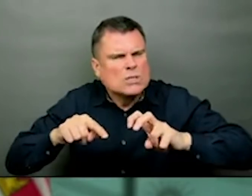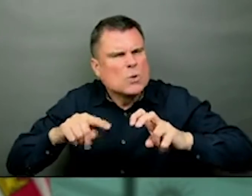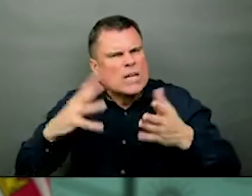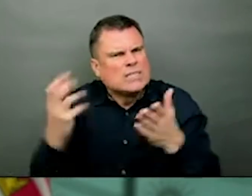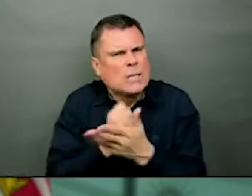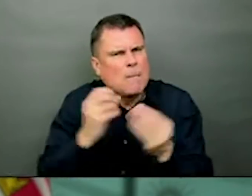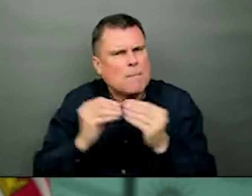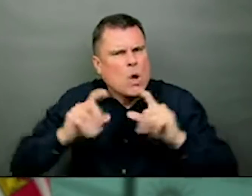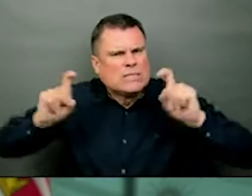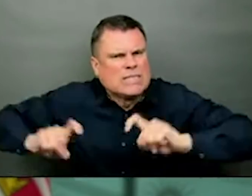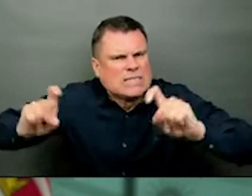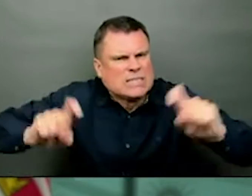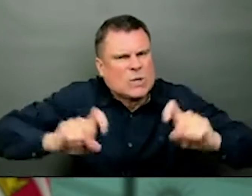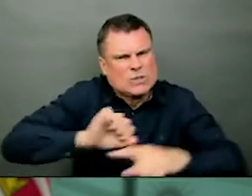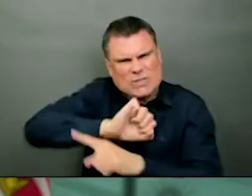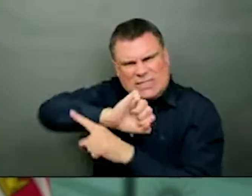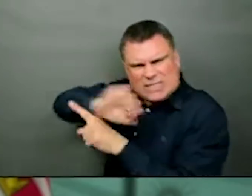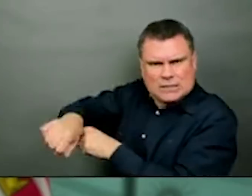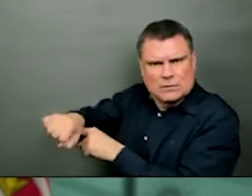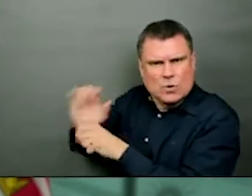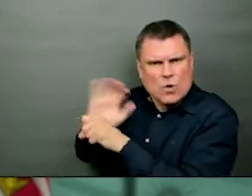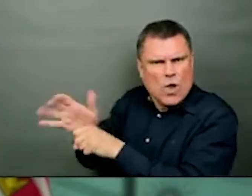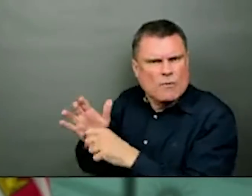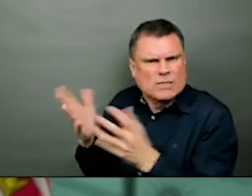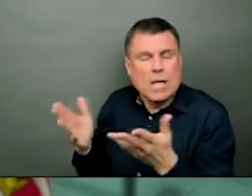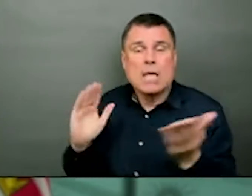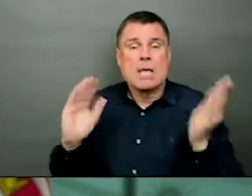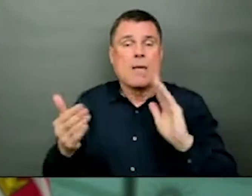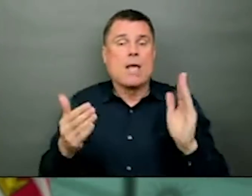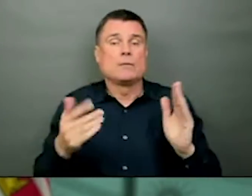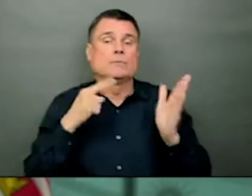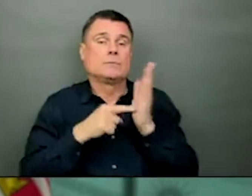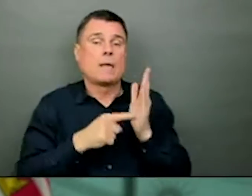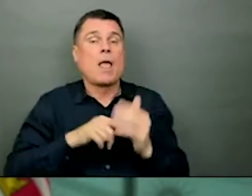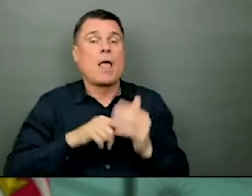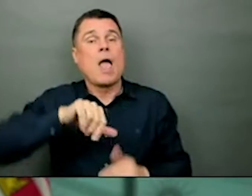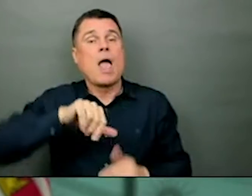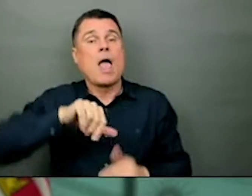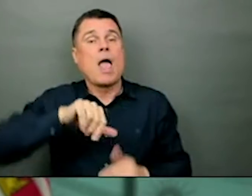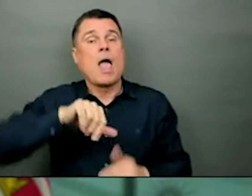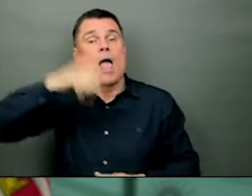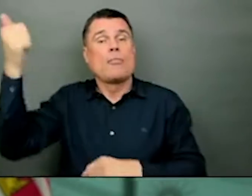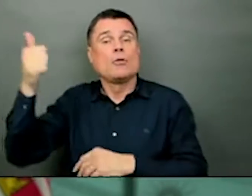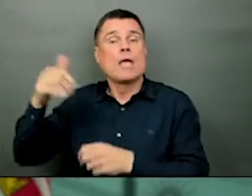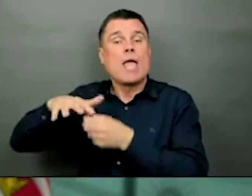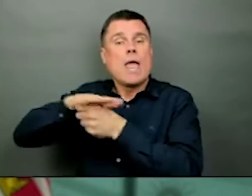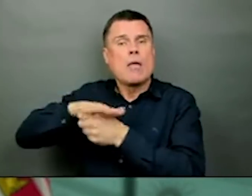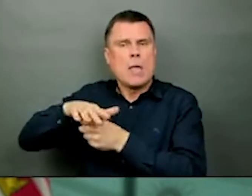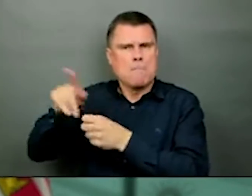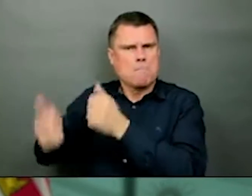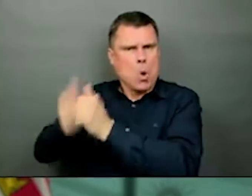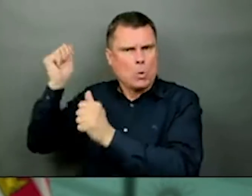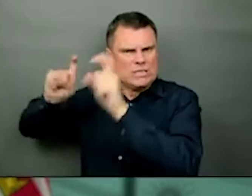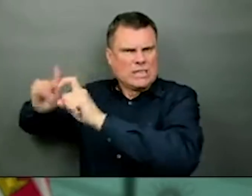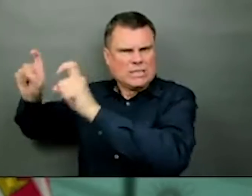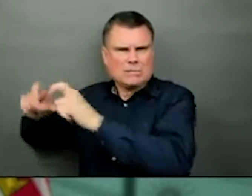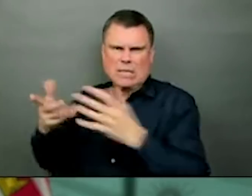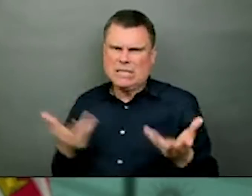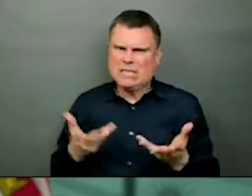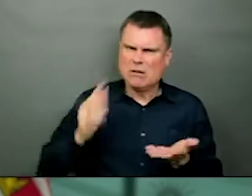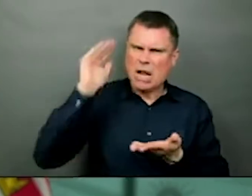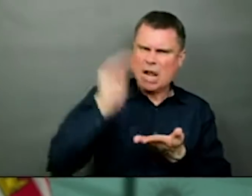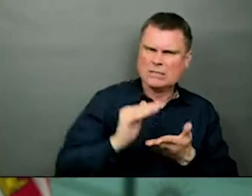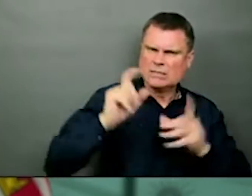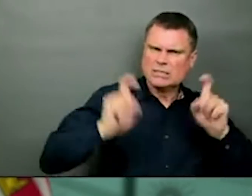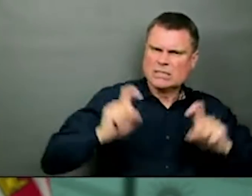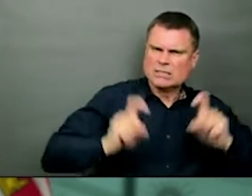testing well below the national average. So I'm just wondering, why aren't we testing more, and will you be expanding testing? So that's a great